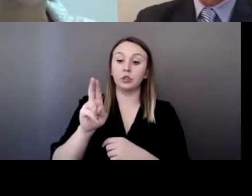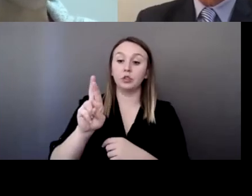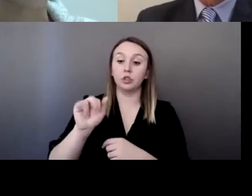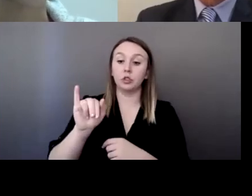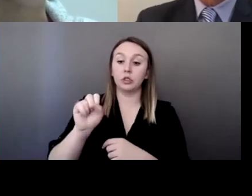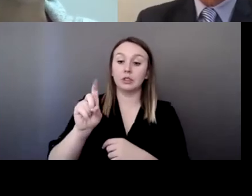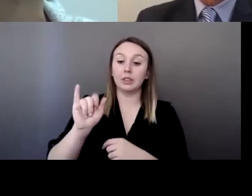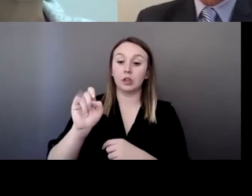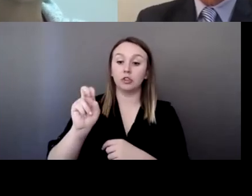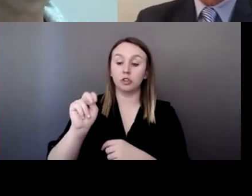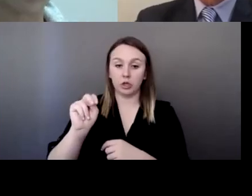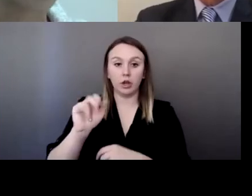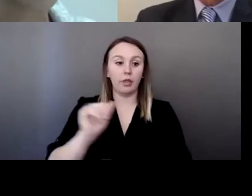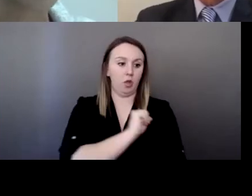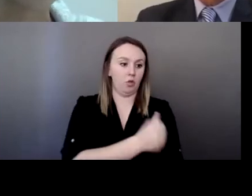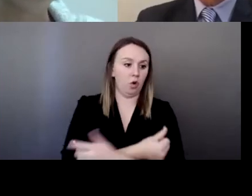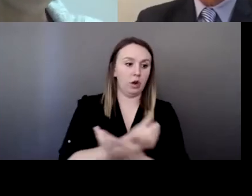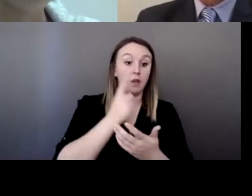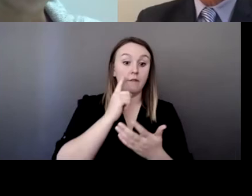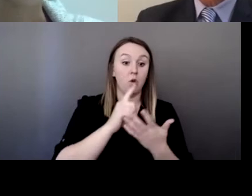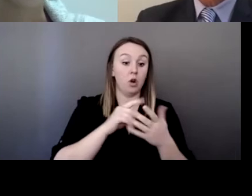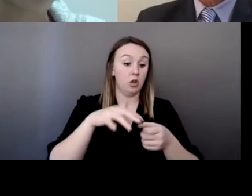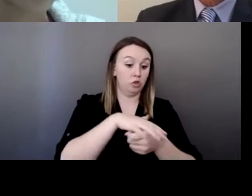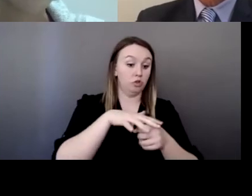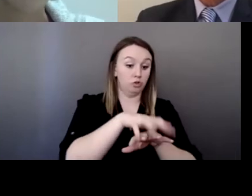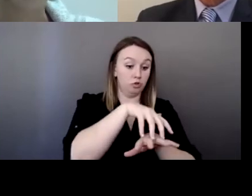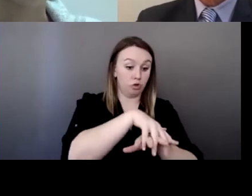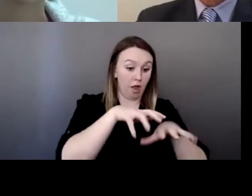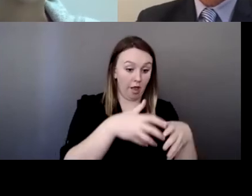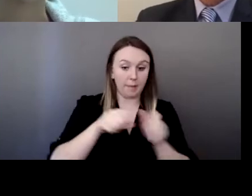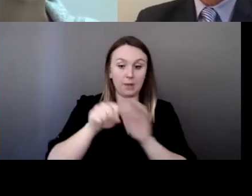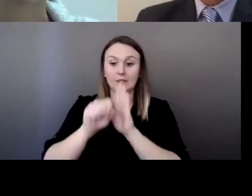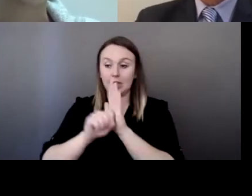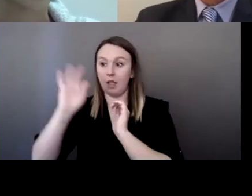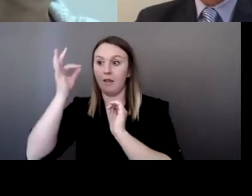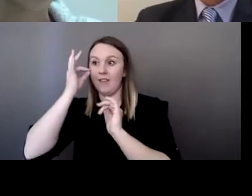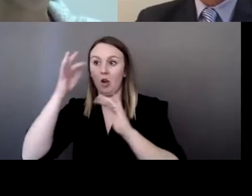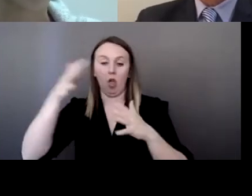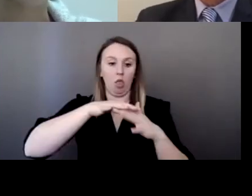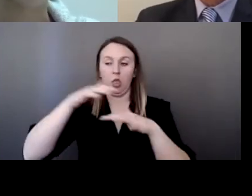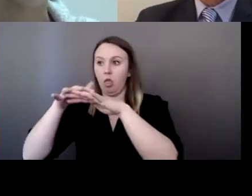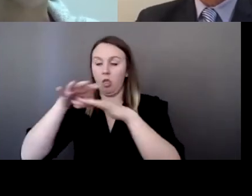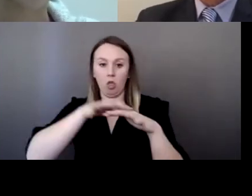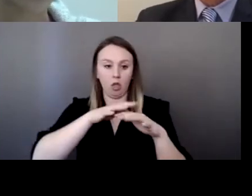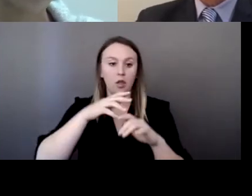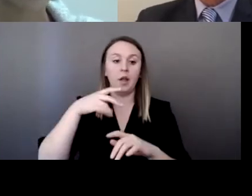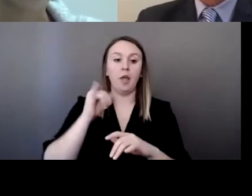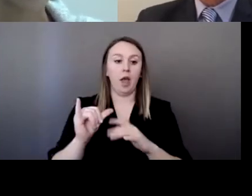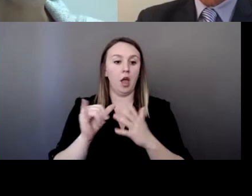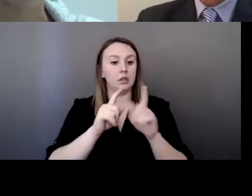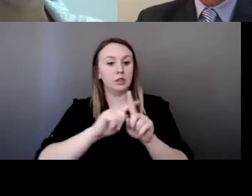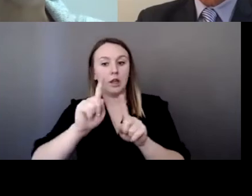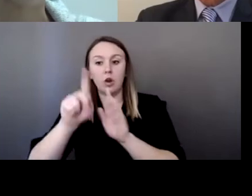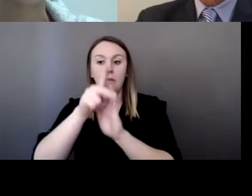the tribe, states, and federal law enforcement, organizational policies, and court decisions. For